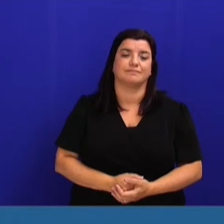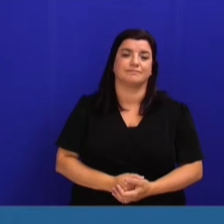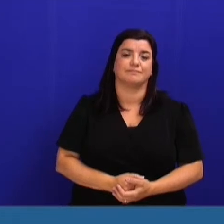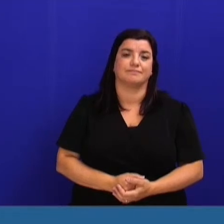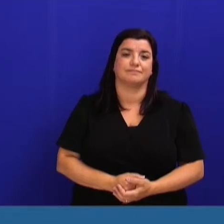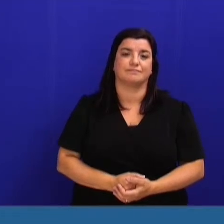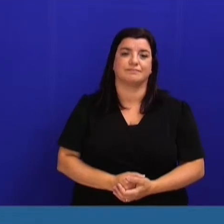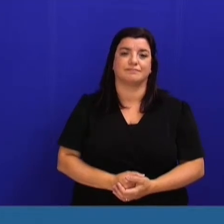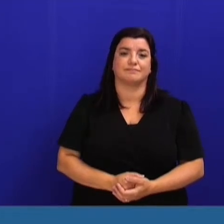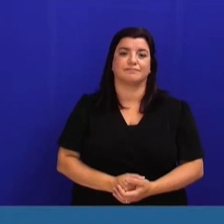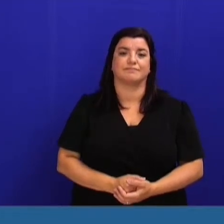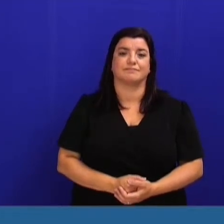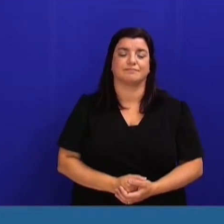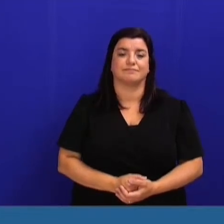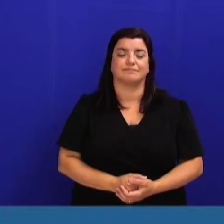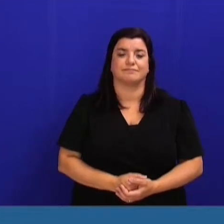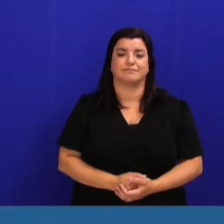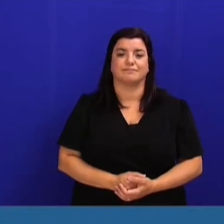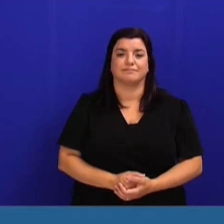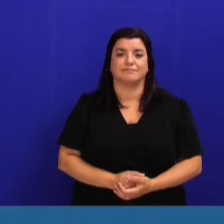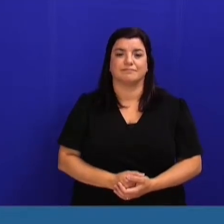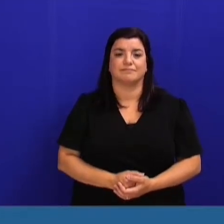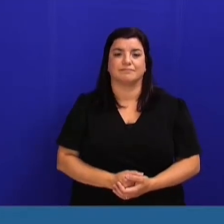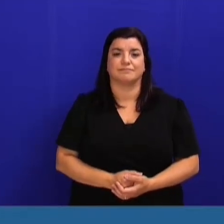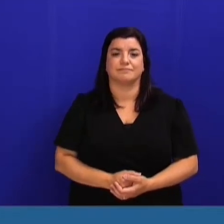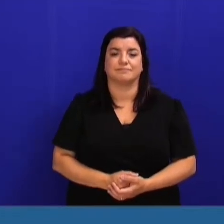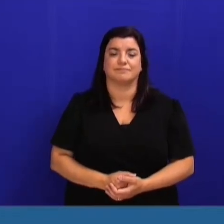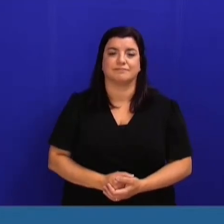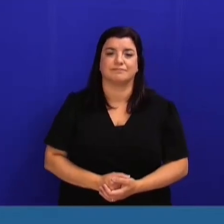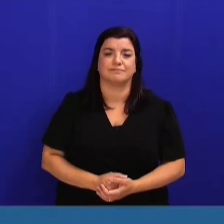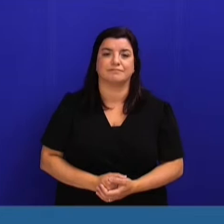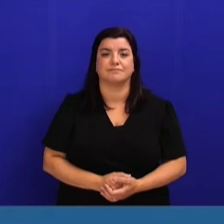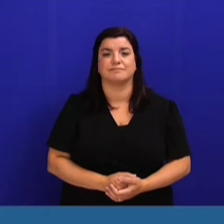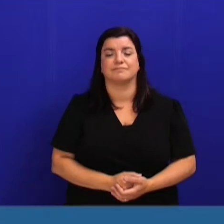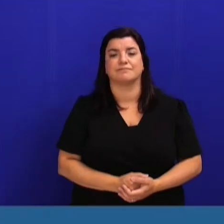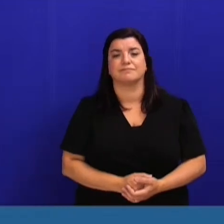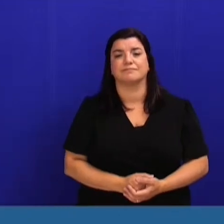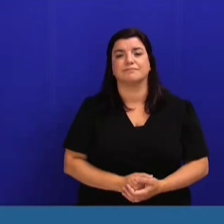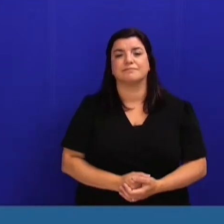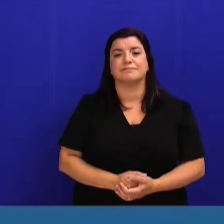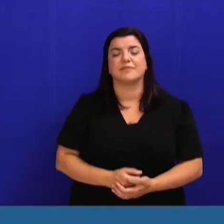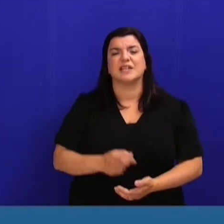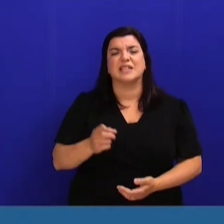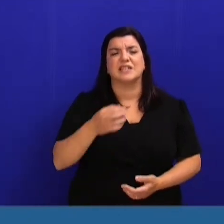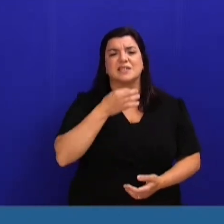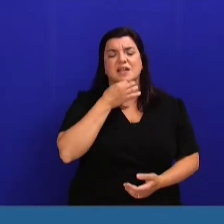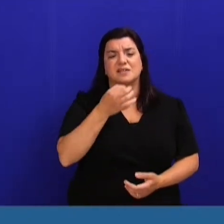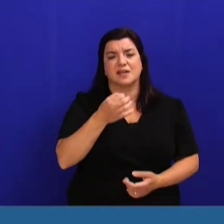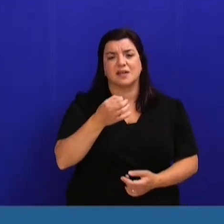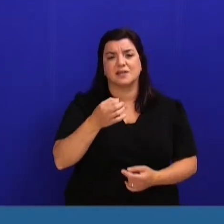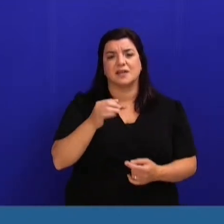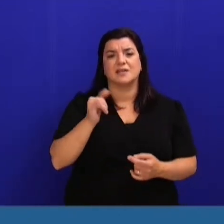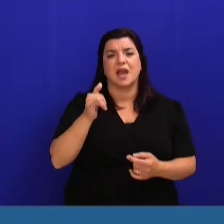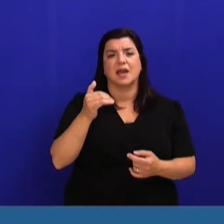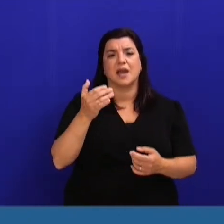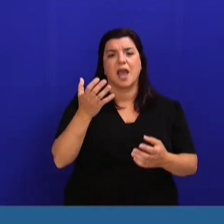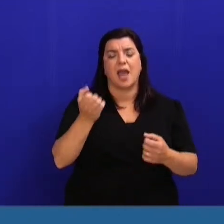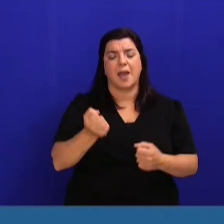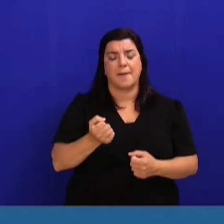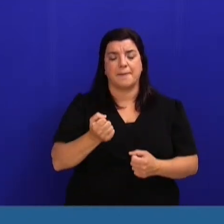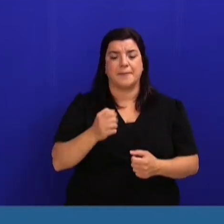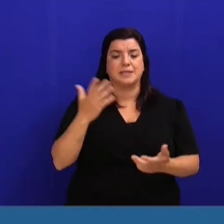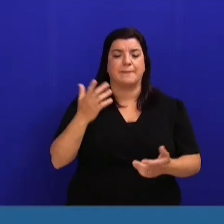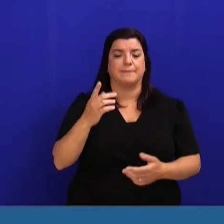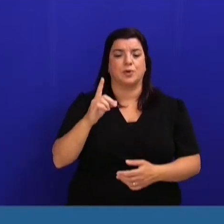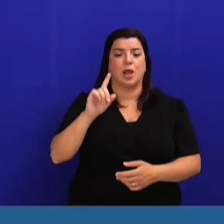Koll, meta saqsejt fuq persuni li kuna ħadu doza minn pajjiż ieħor, u mbagħad